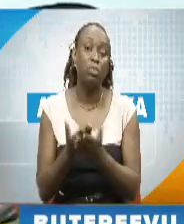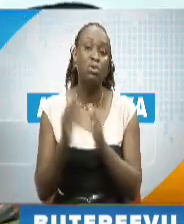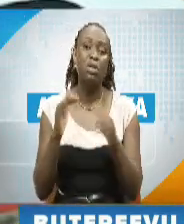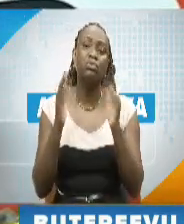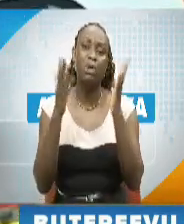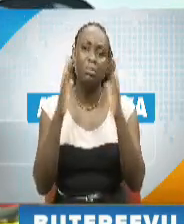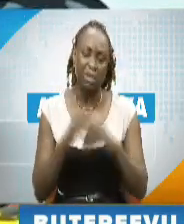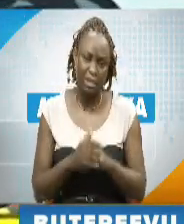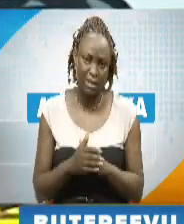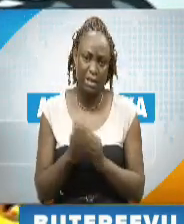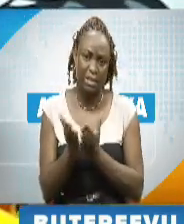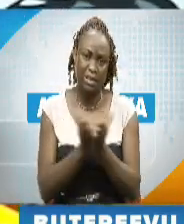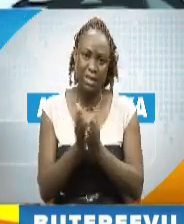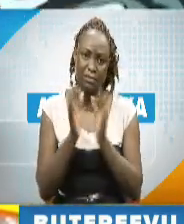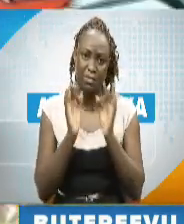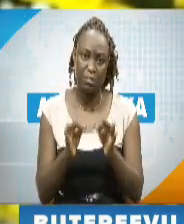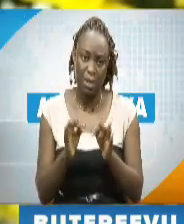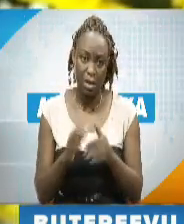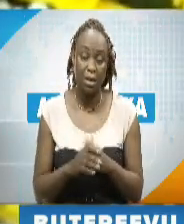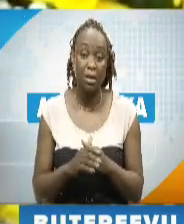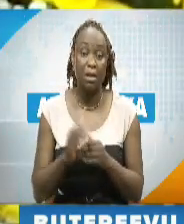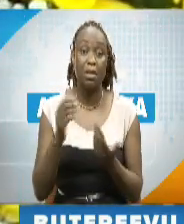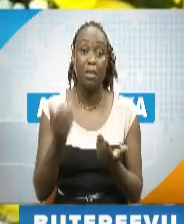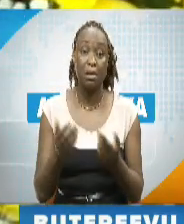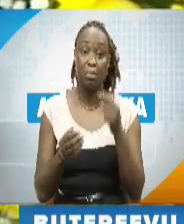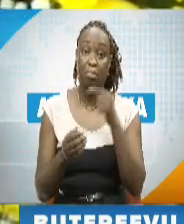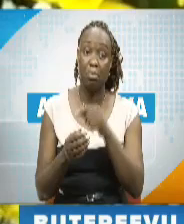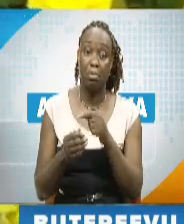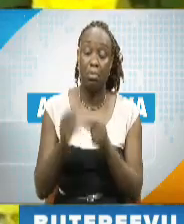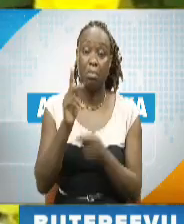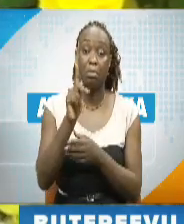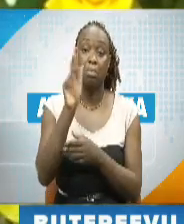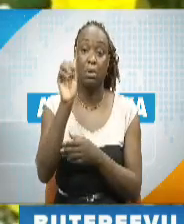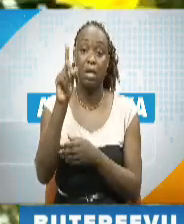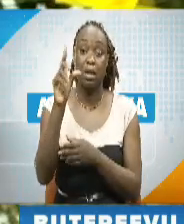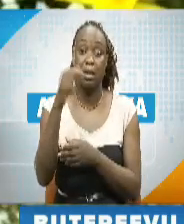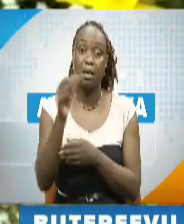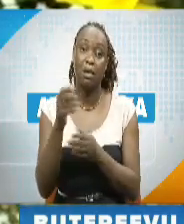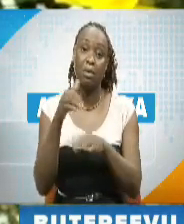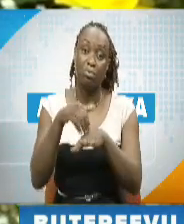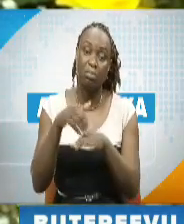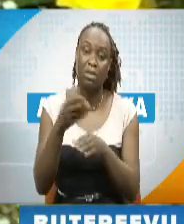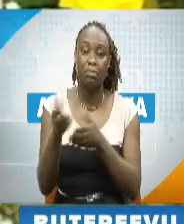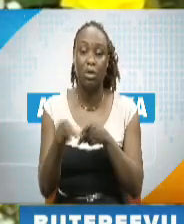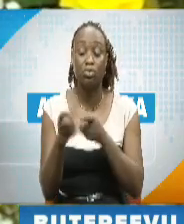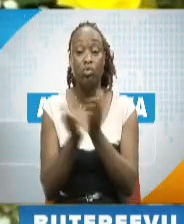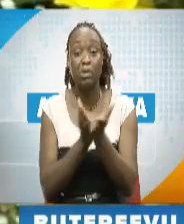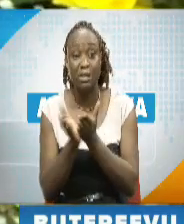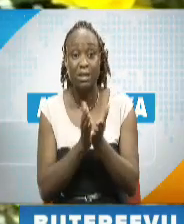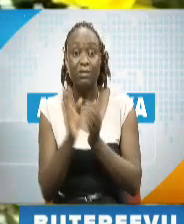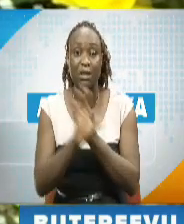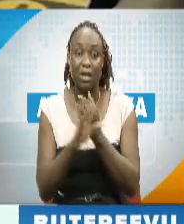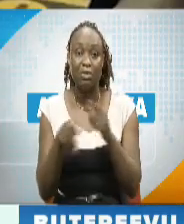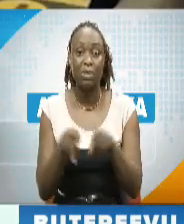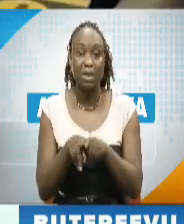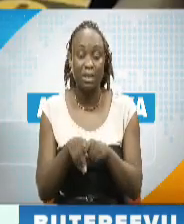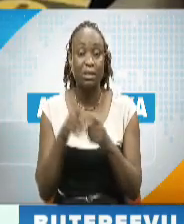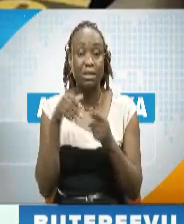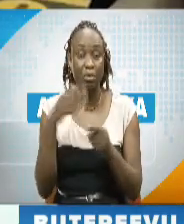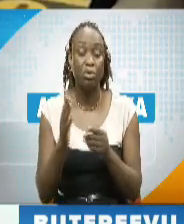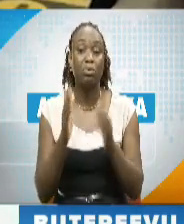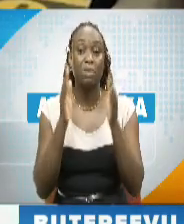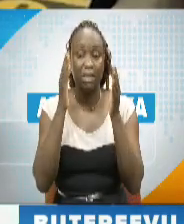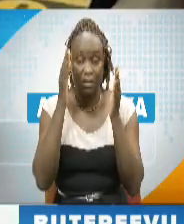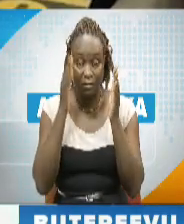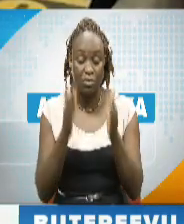asooka owa Ssaabaminisita Rebecca Alitwala Kadaga amwogeddeko ng'akoledde eggwanga lye era akkiririza mu nfuga egoberera ssemateeka. No,